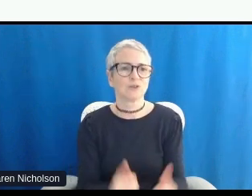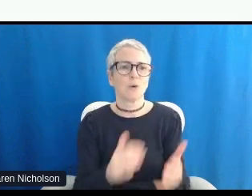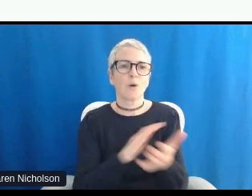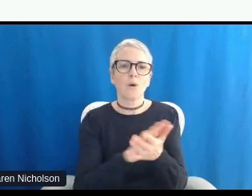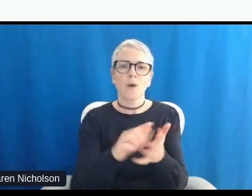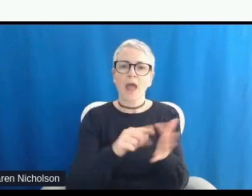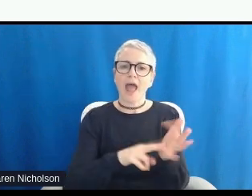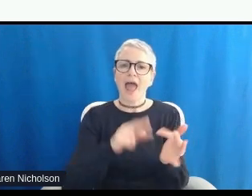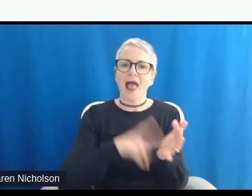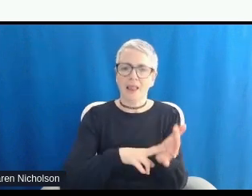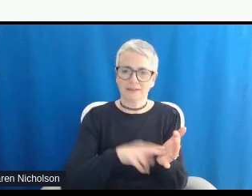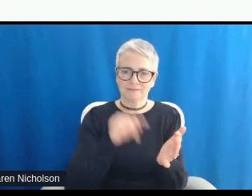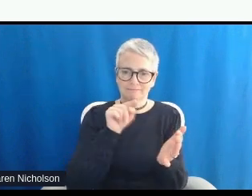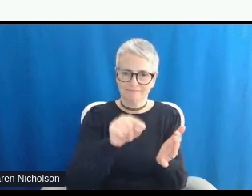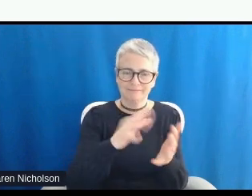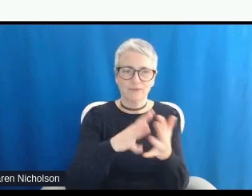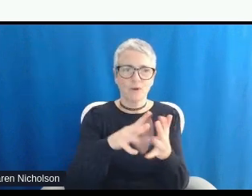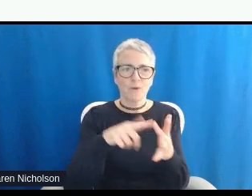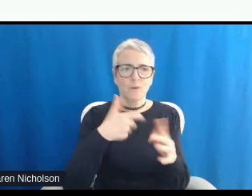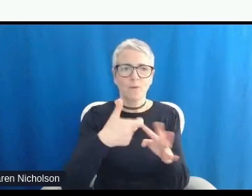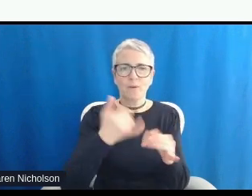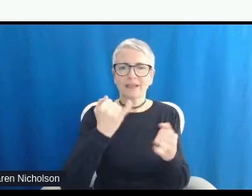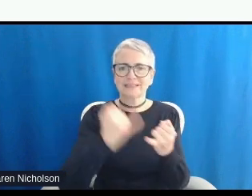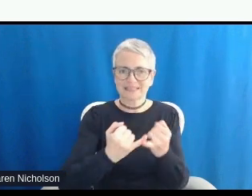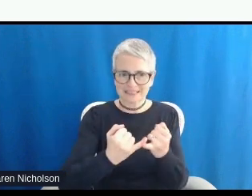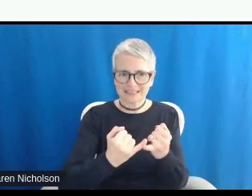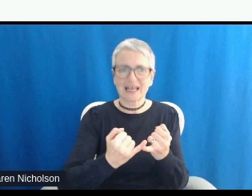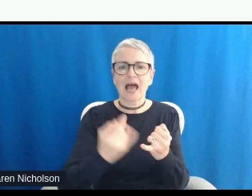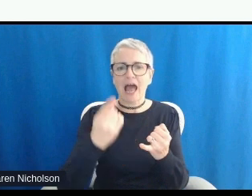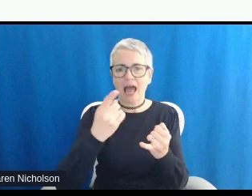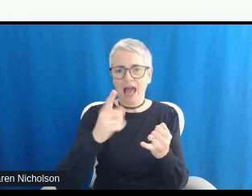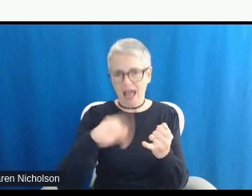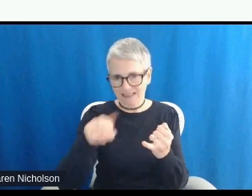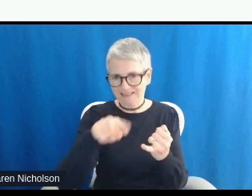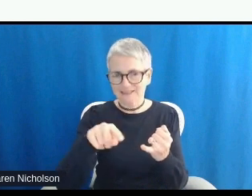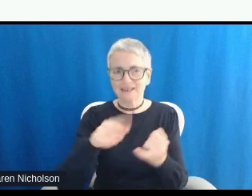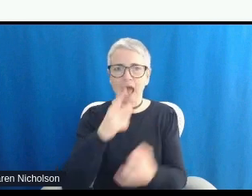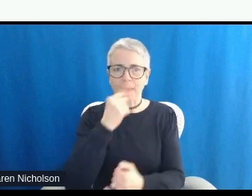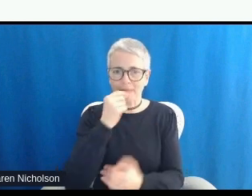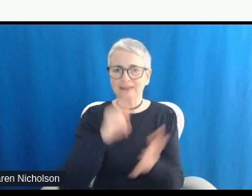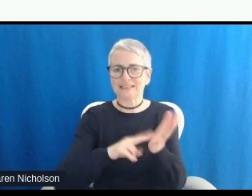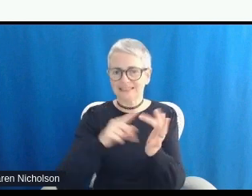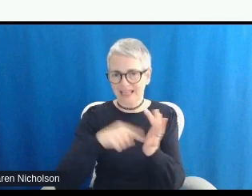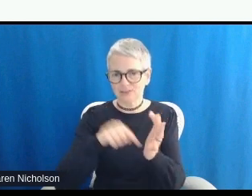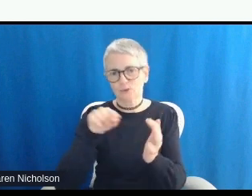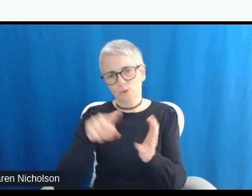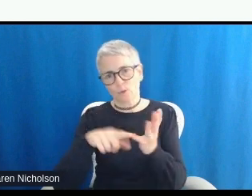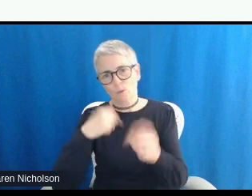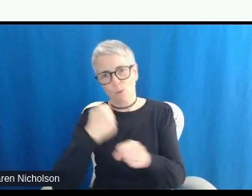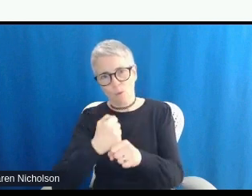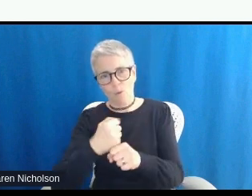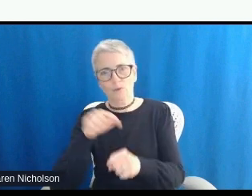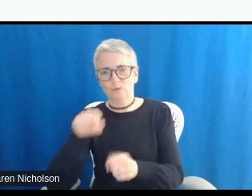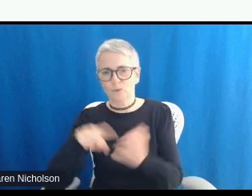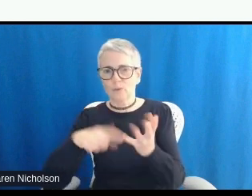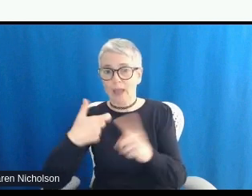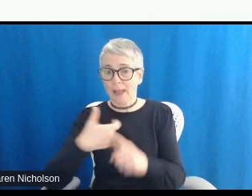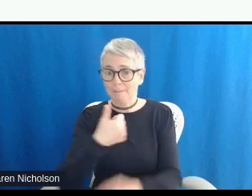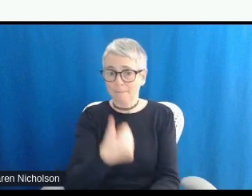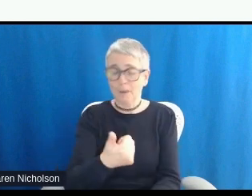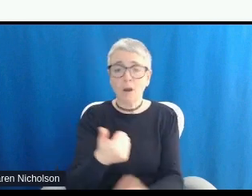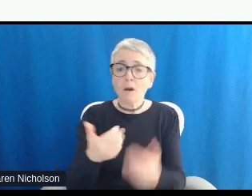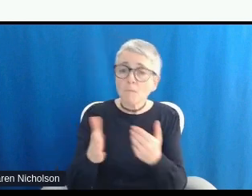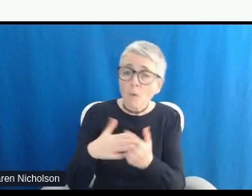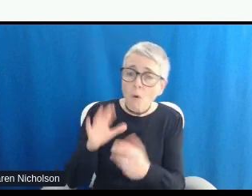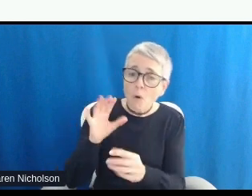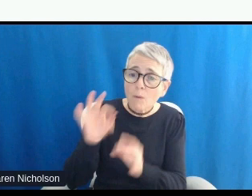at abilitynet.org.uk. So apart from that, if there are no more questions in the chat, I just want to say thank you very